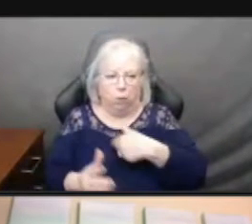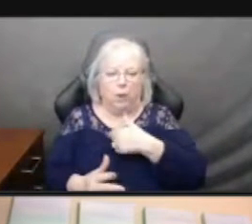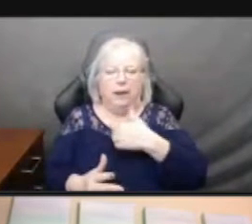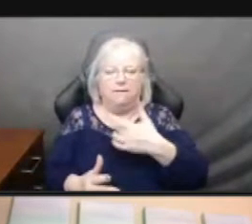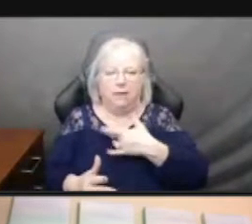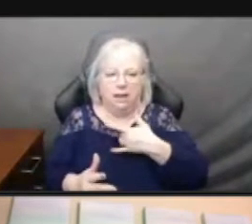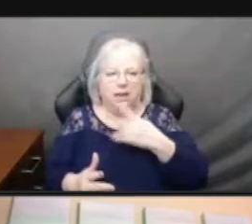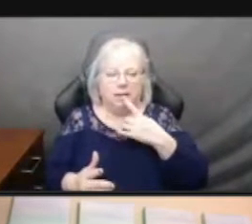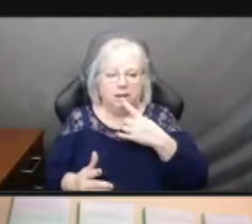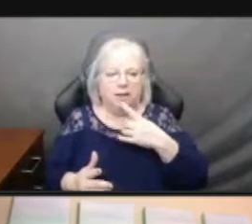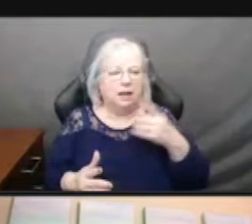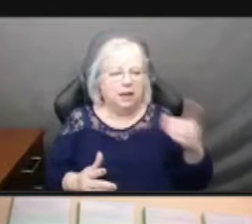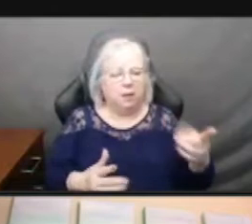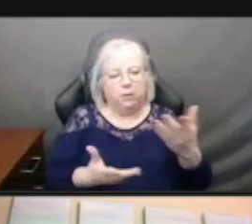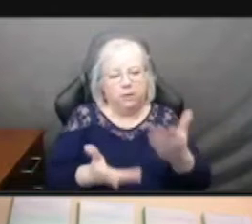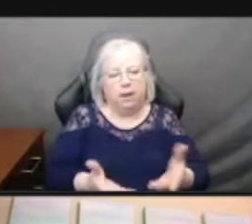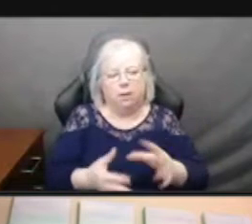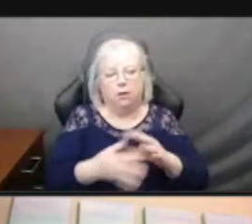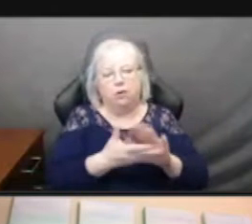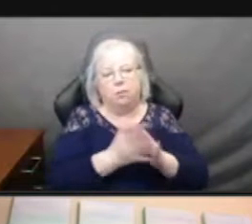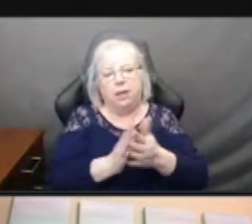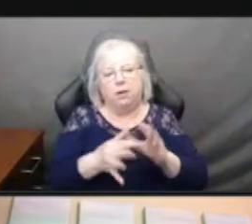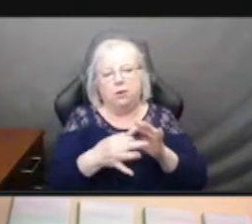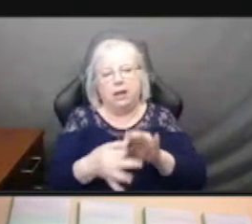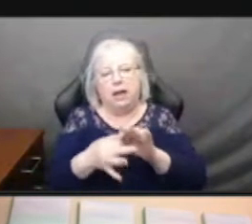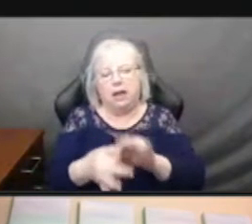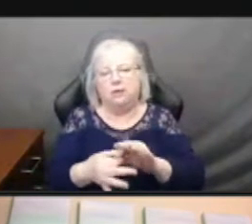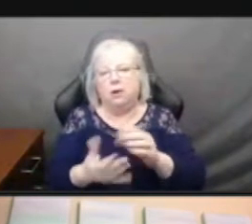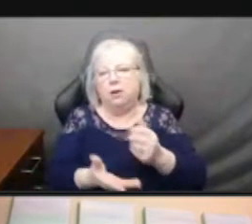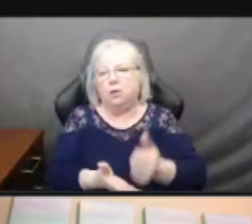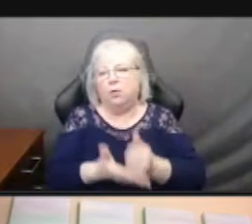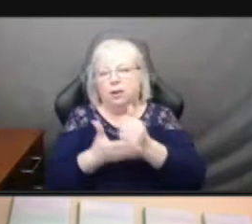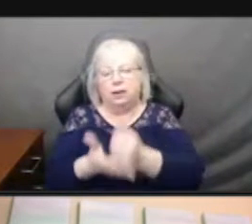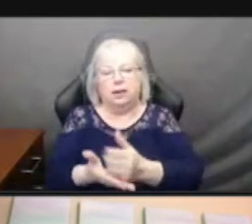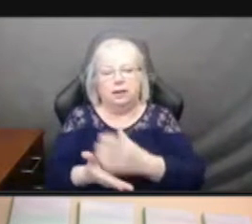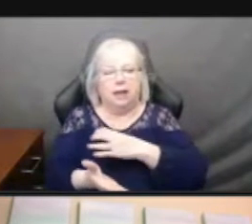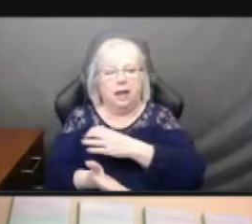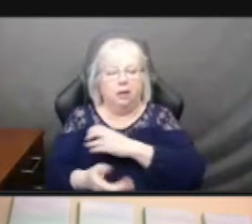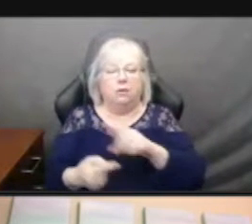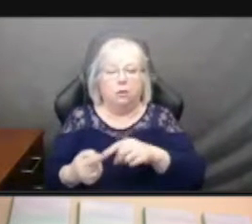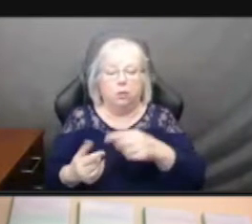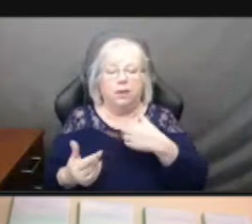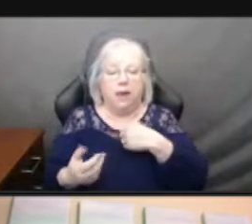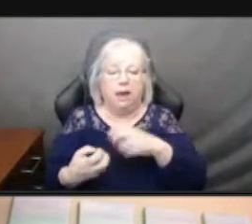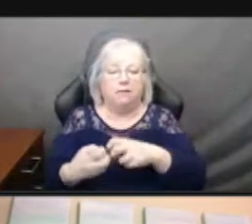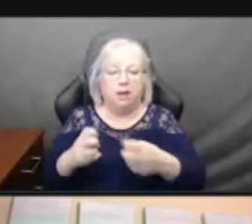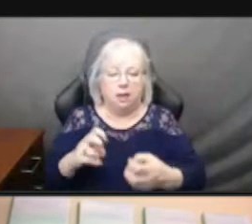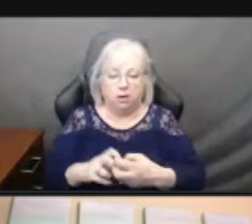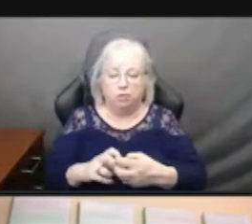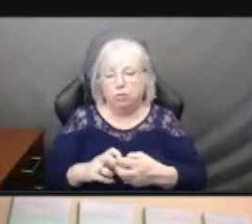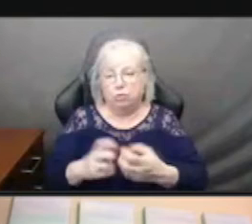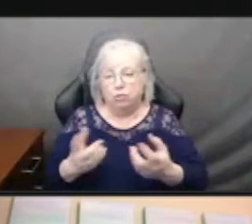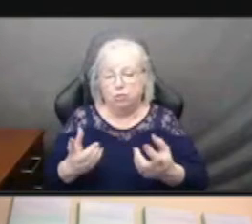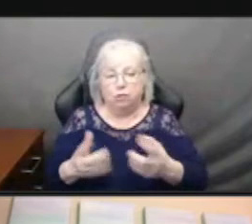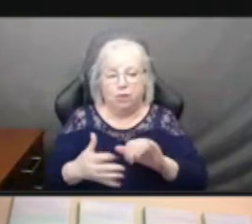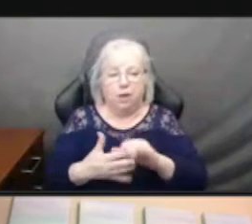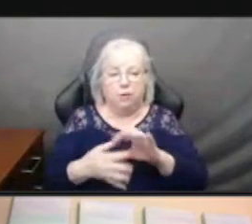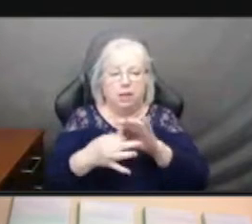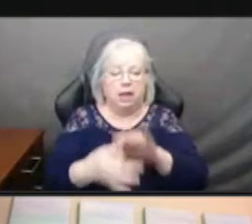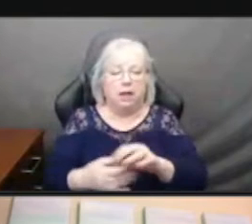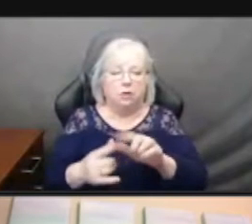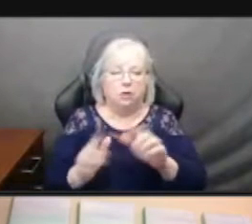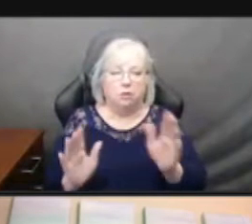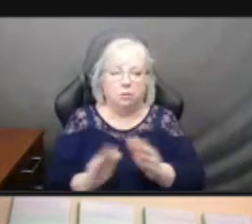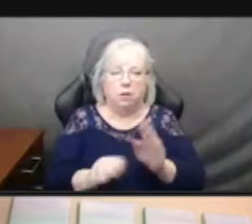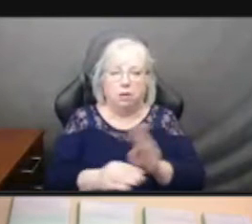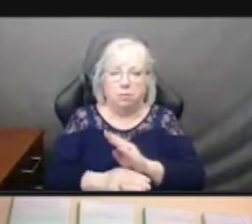was there to be a liaison, assistance to the council when they have issues that relate to small businesses